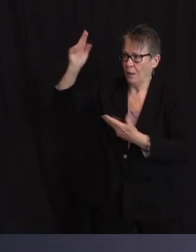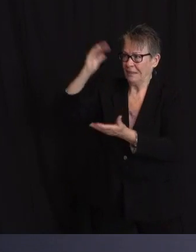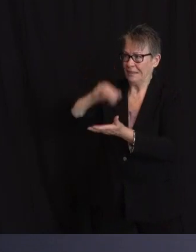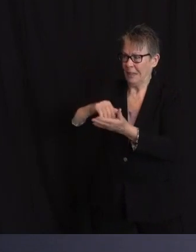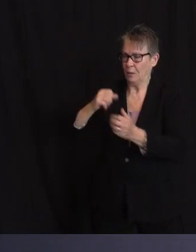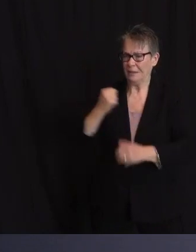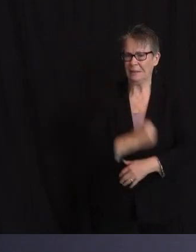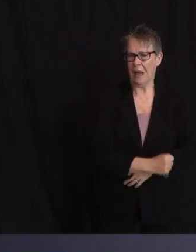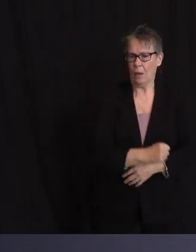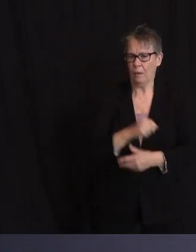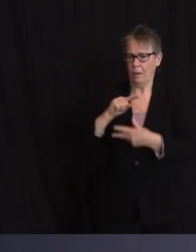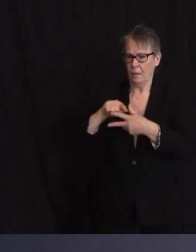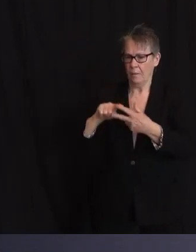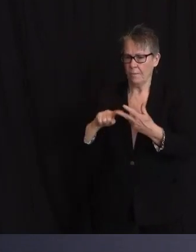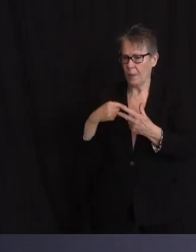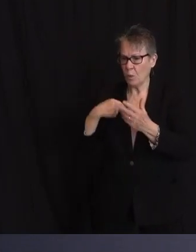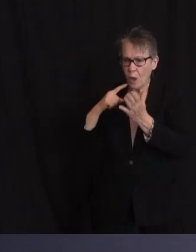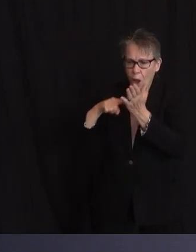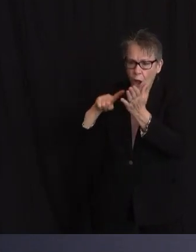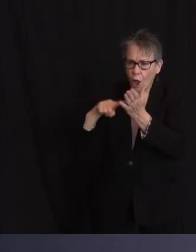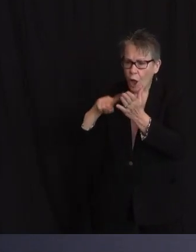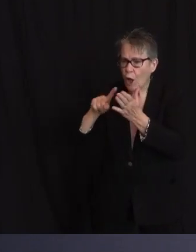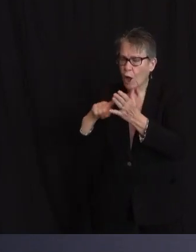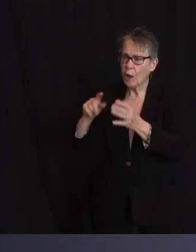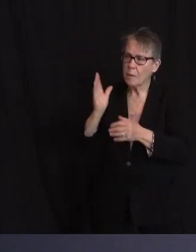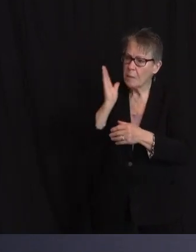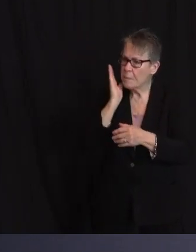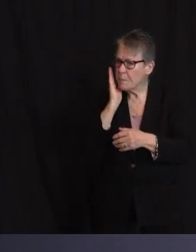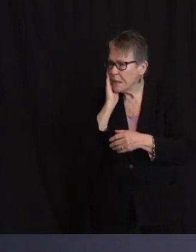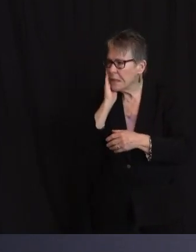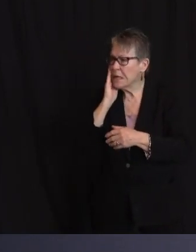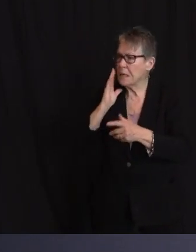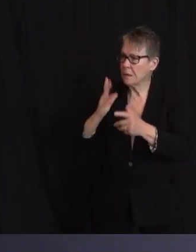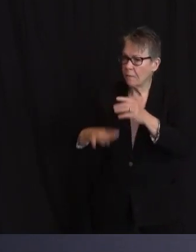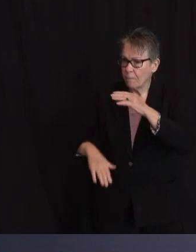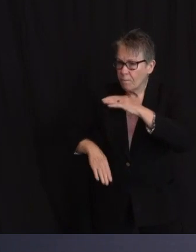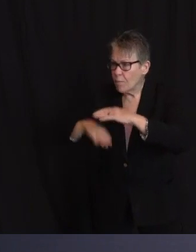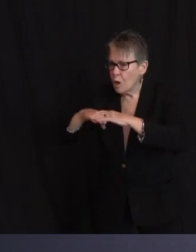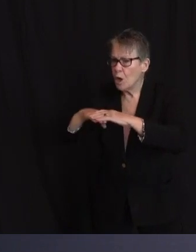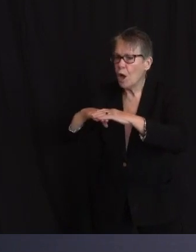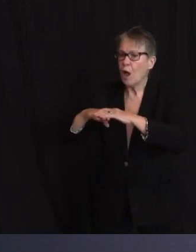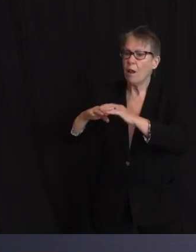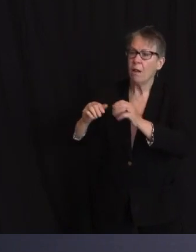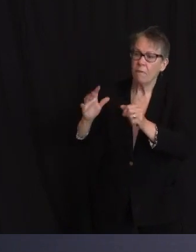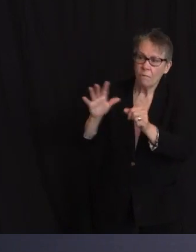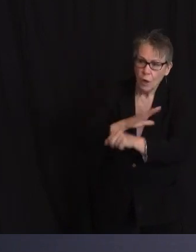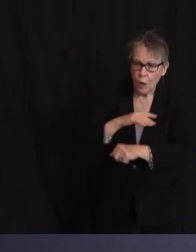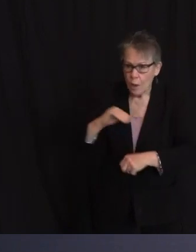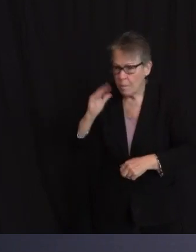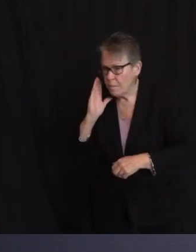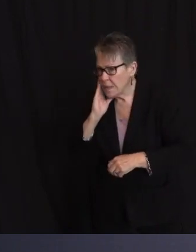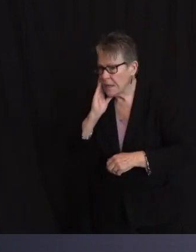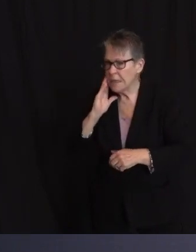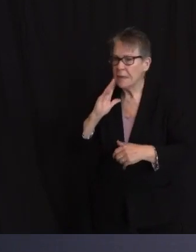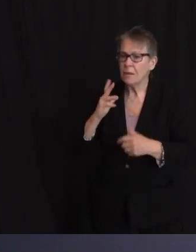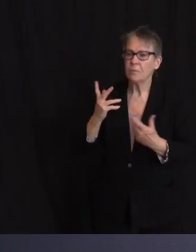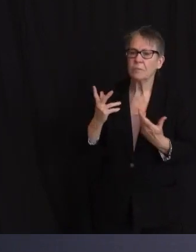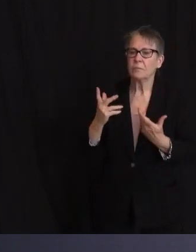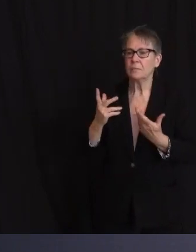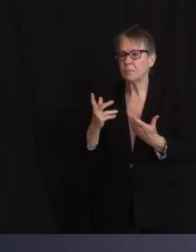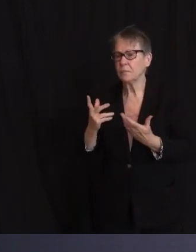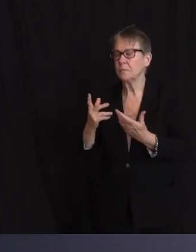available beds and filled beds, critical care and medical surgical by region. And what we've seen in